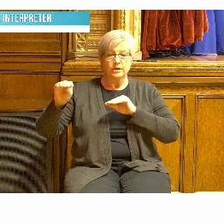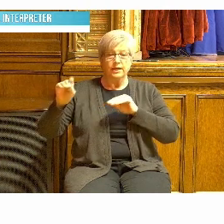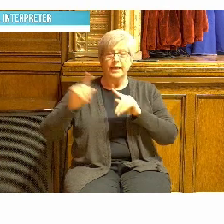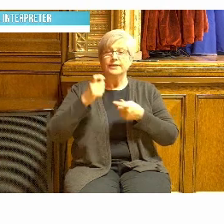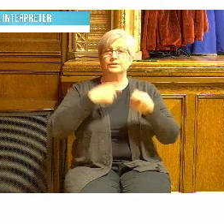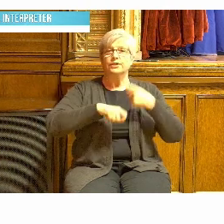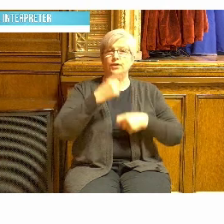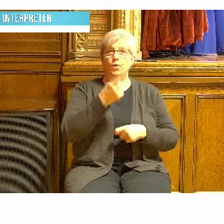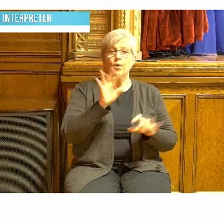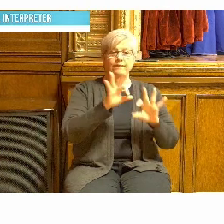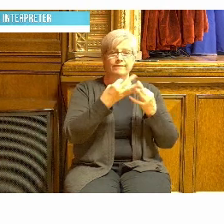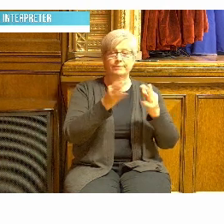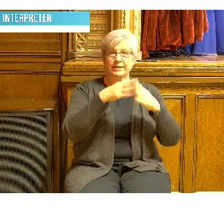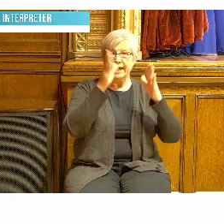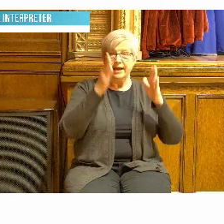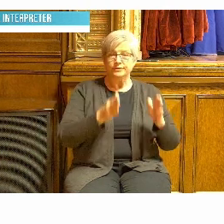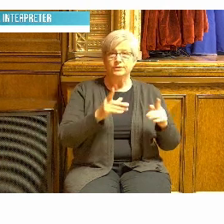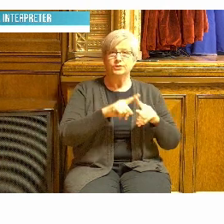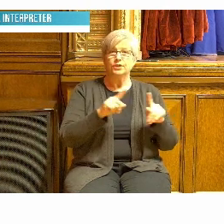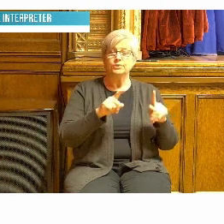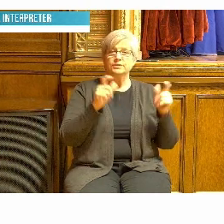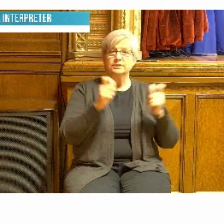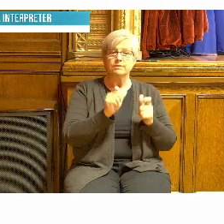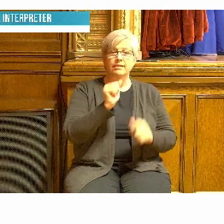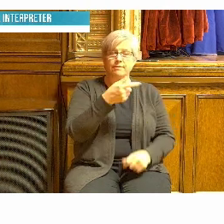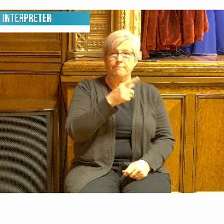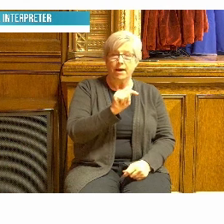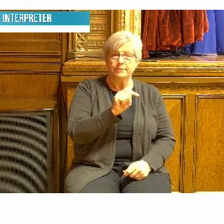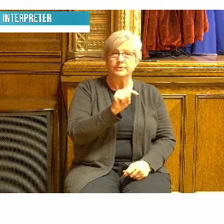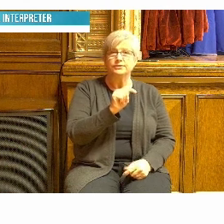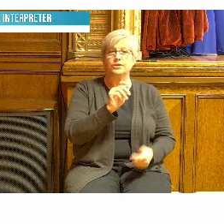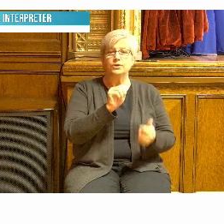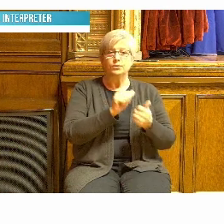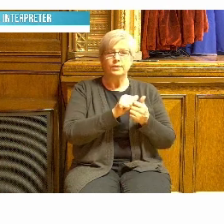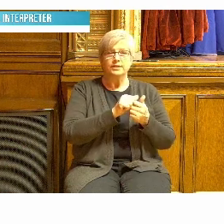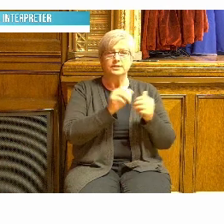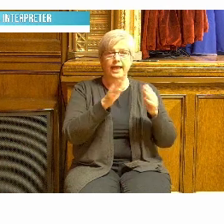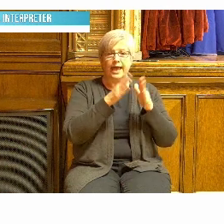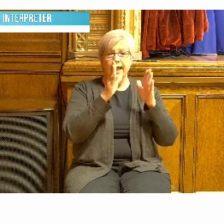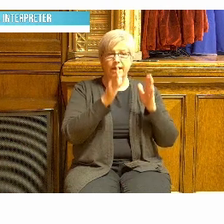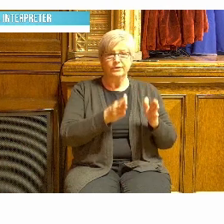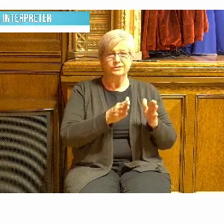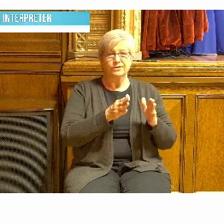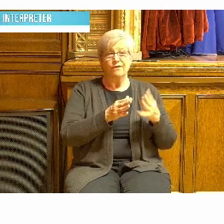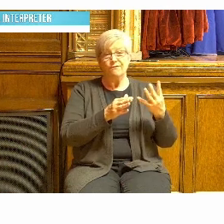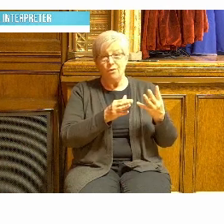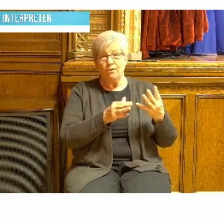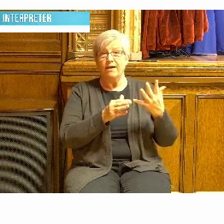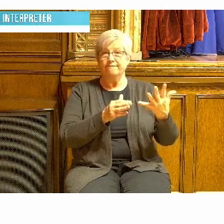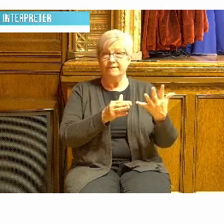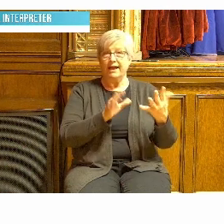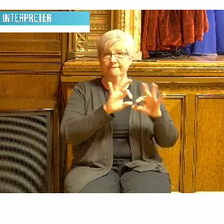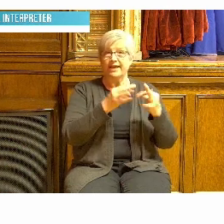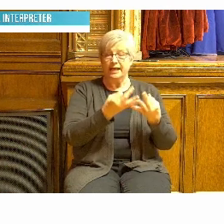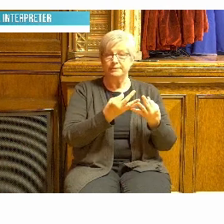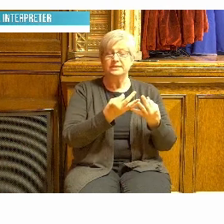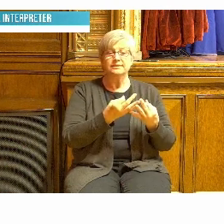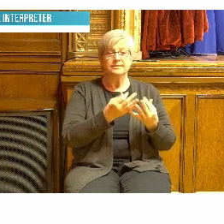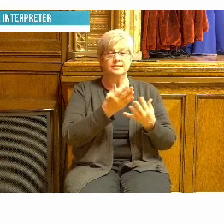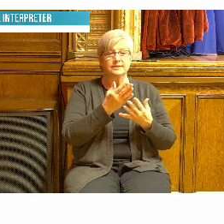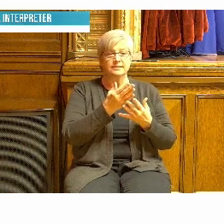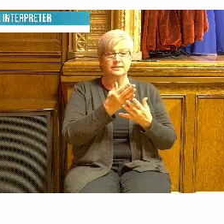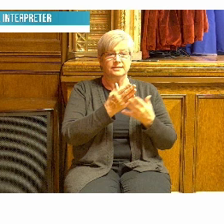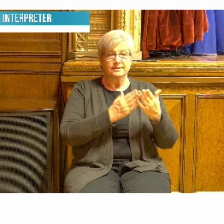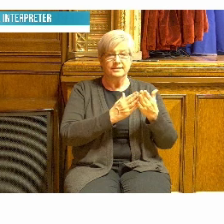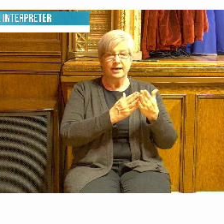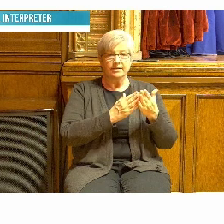one-family houses into small apartments which house 4 or 5 families. Some of